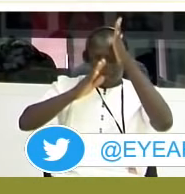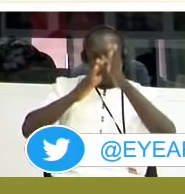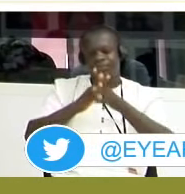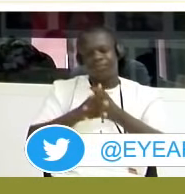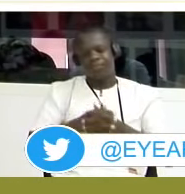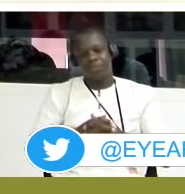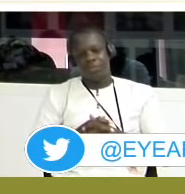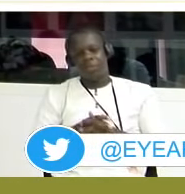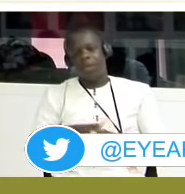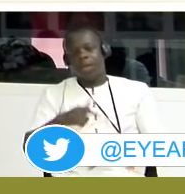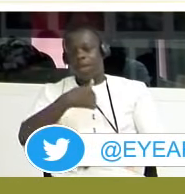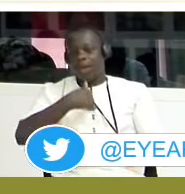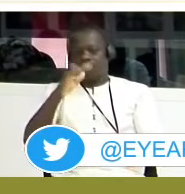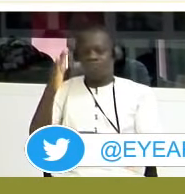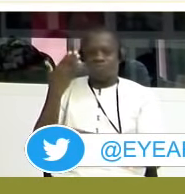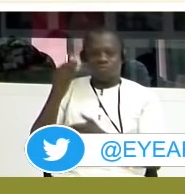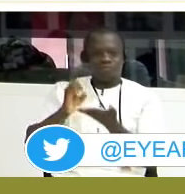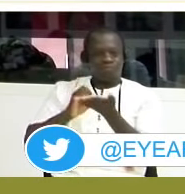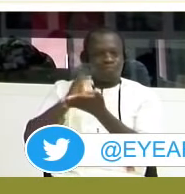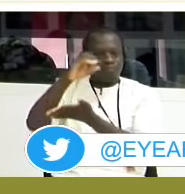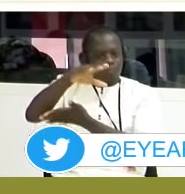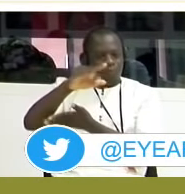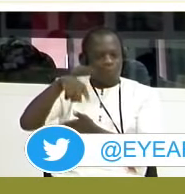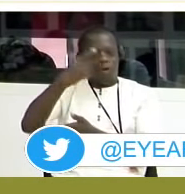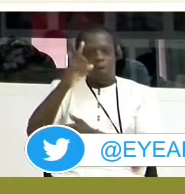I was posted there. I was there for 1 month.